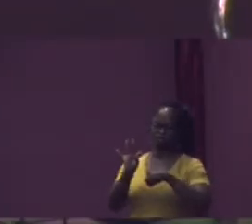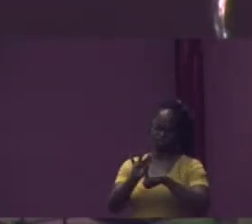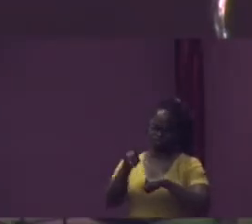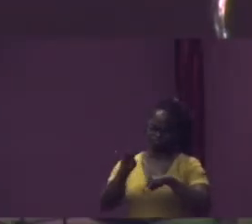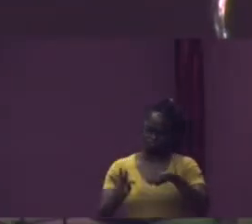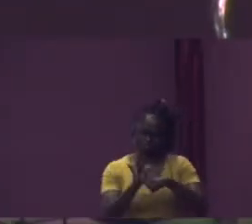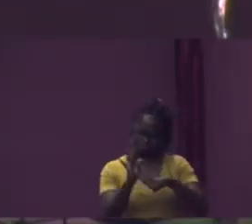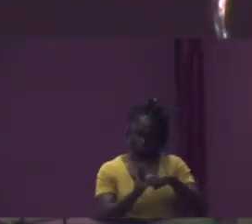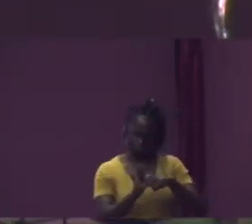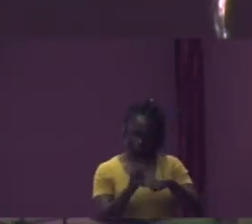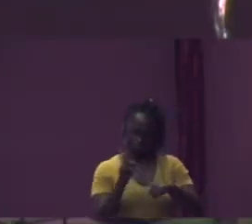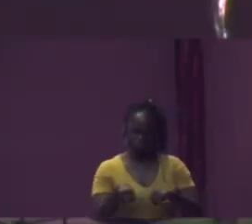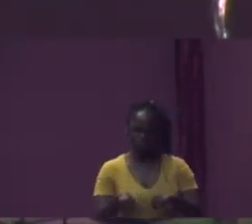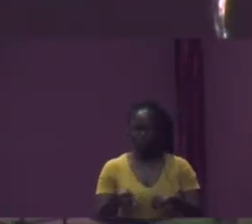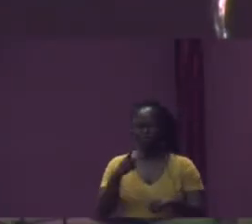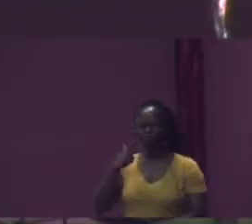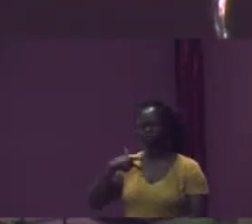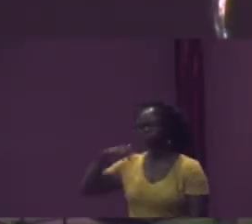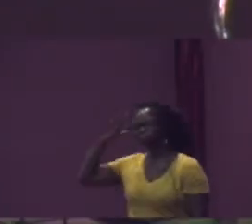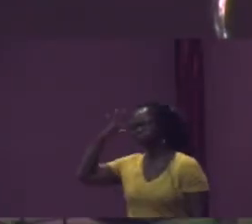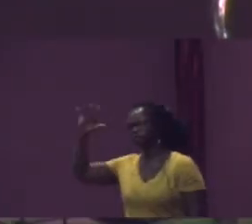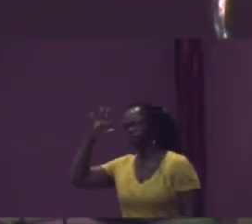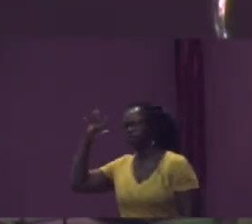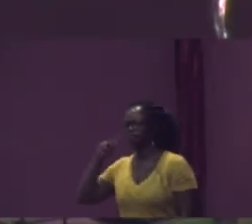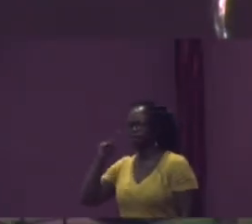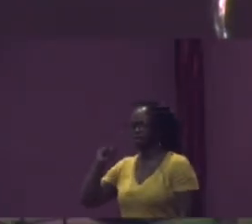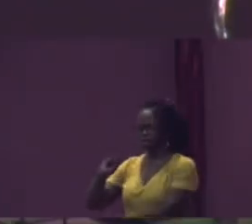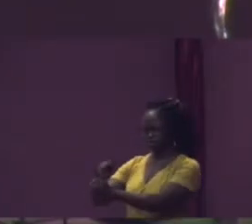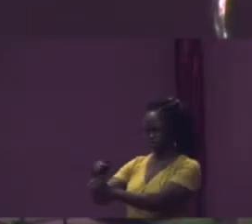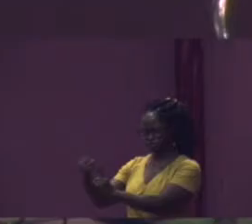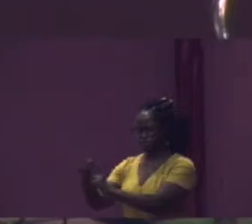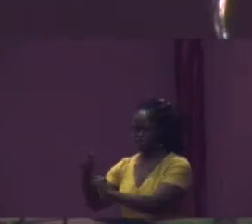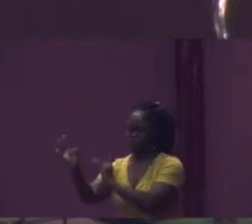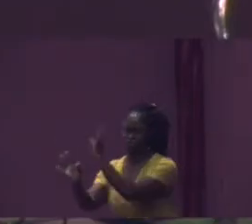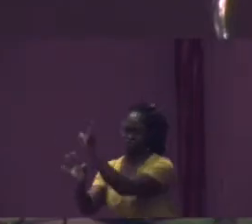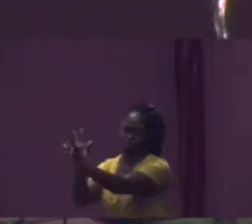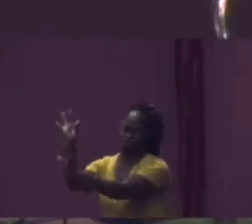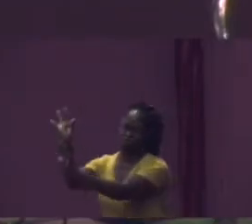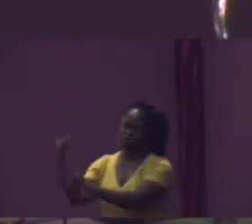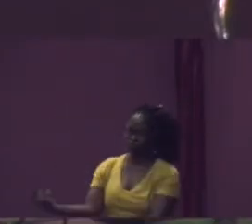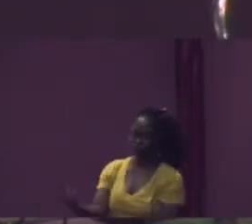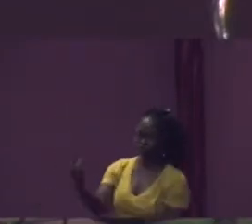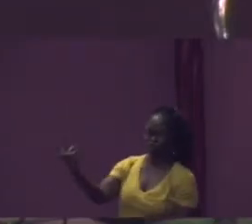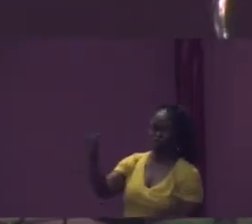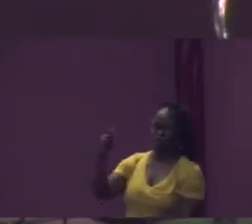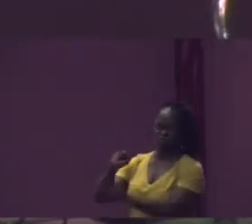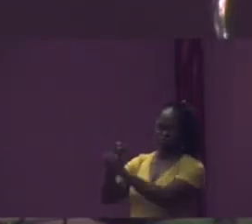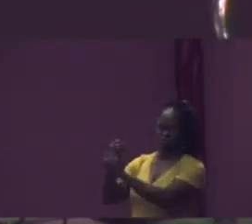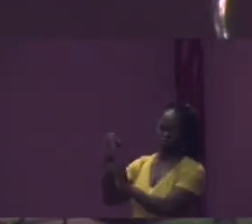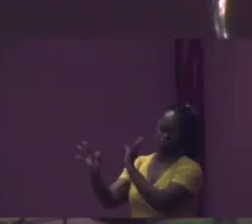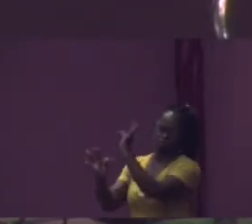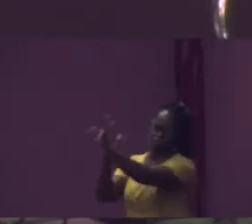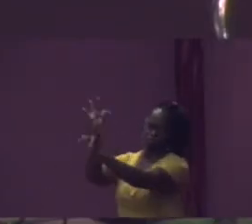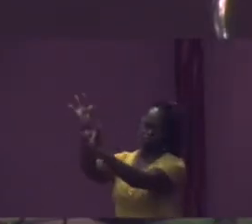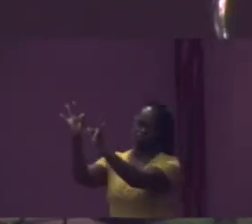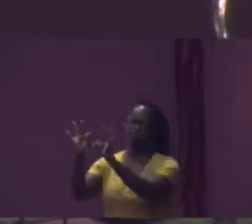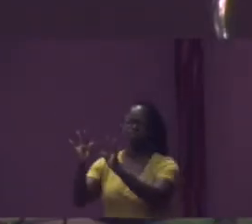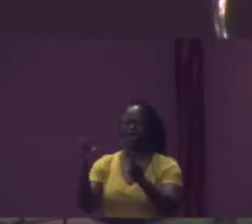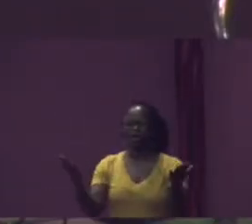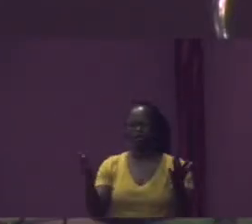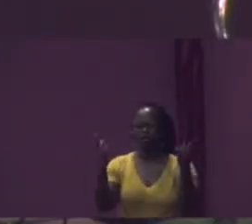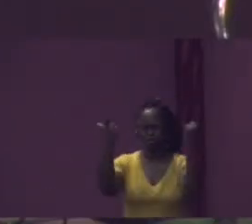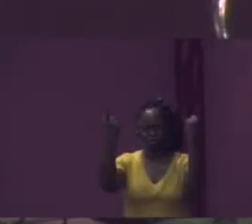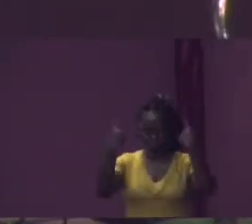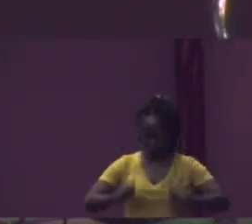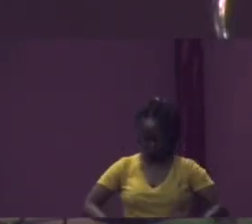reflects the technocratic society's core values. It conceives of the mother's body as a defective machine, and it assumes the inherent